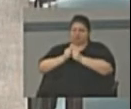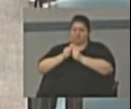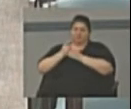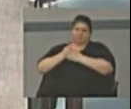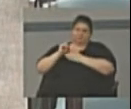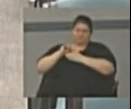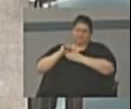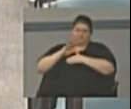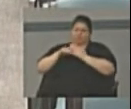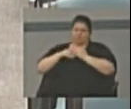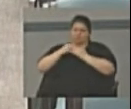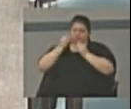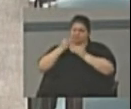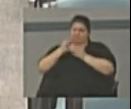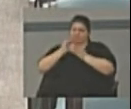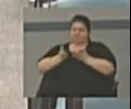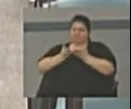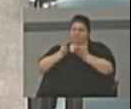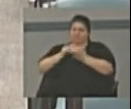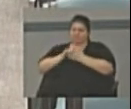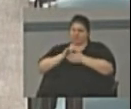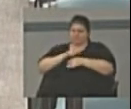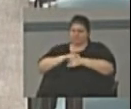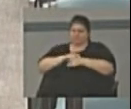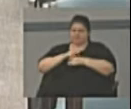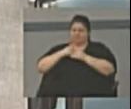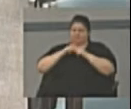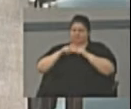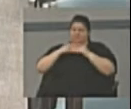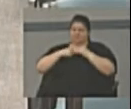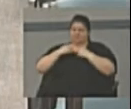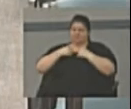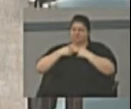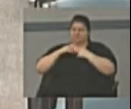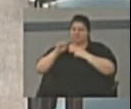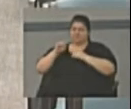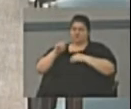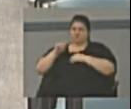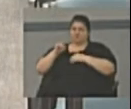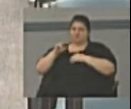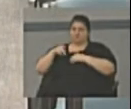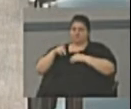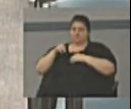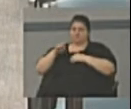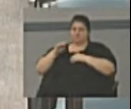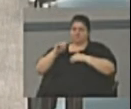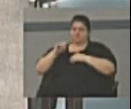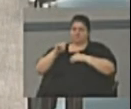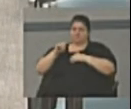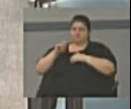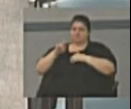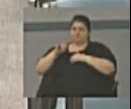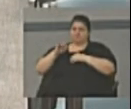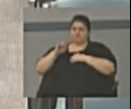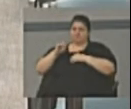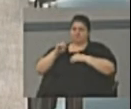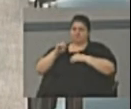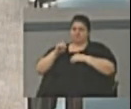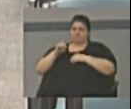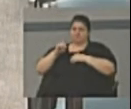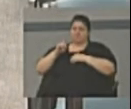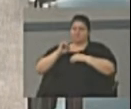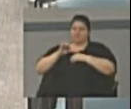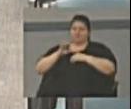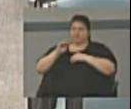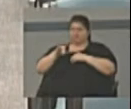that time. I have Mr. Rob Stripmatter of Stripmatter Land with me this evening, as well as Chad DeBow of